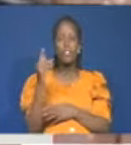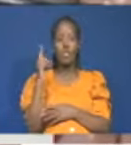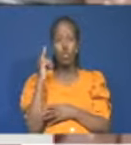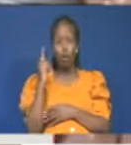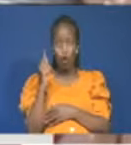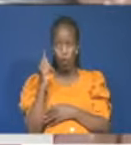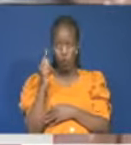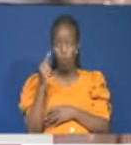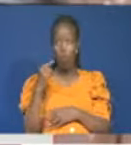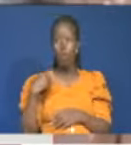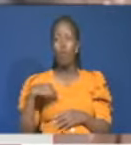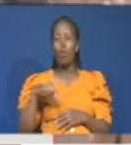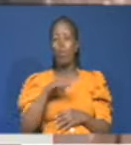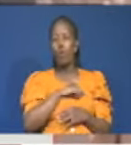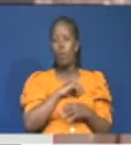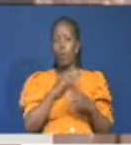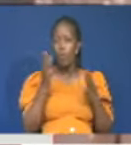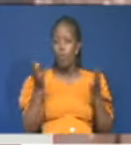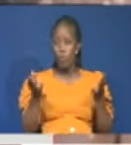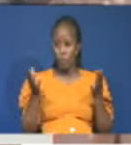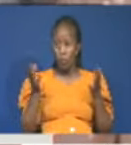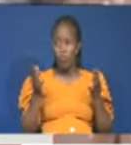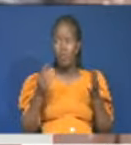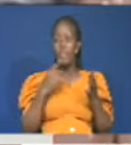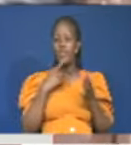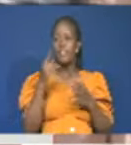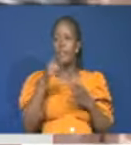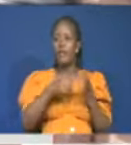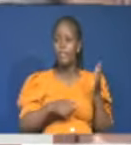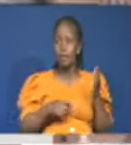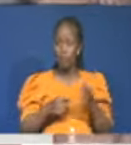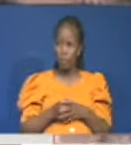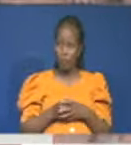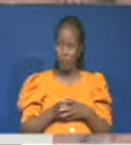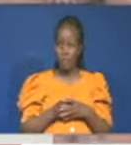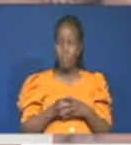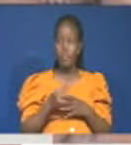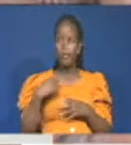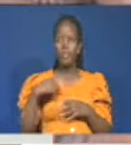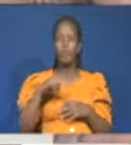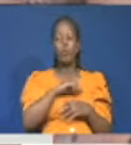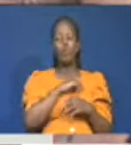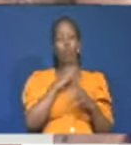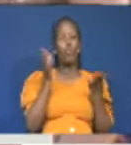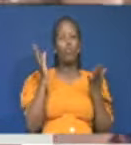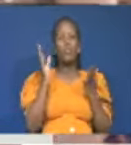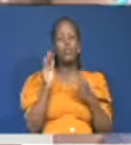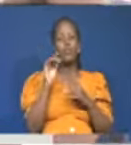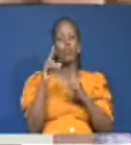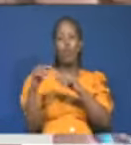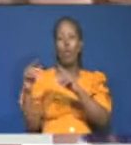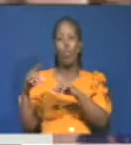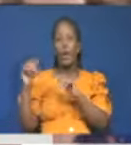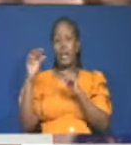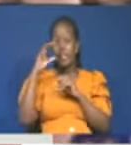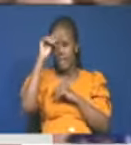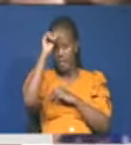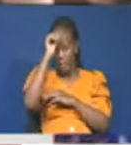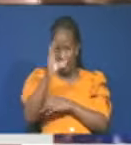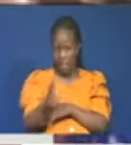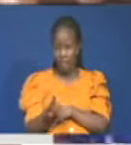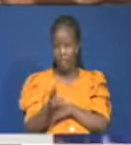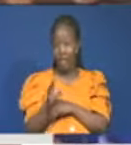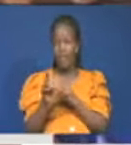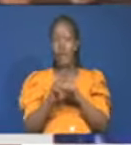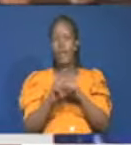sisi tuna pia na tunaambia governor na watu wa Isiolo